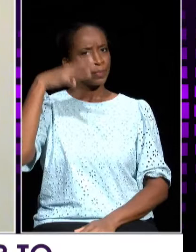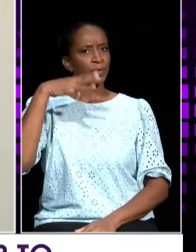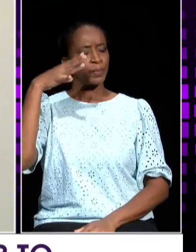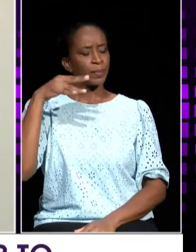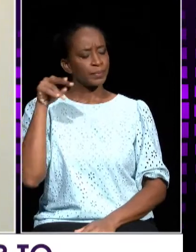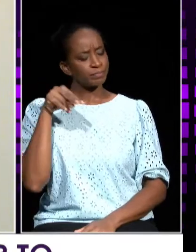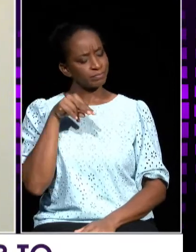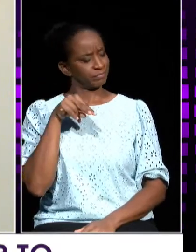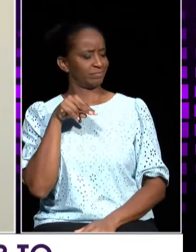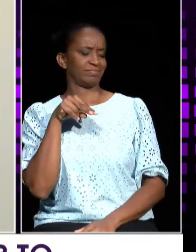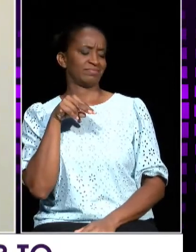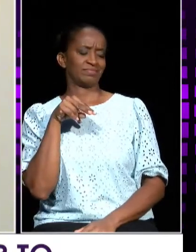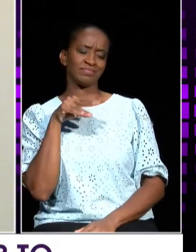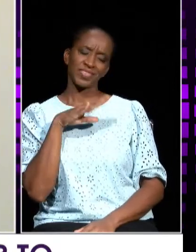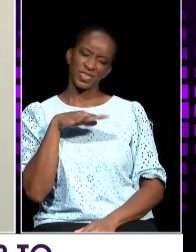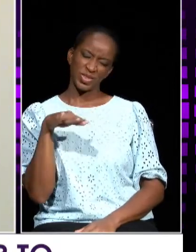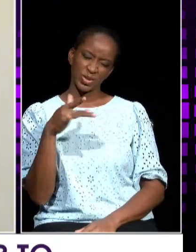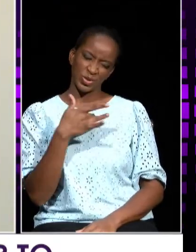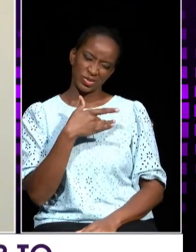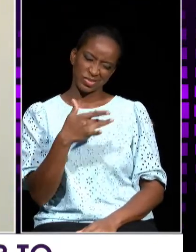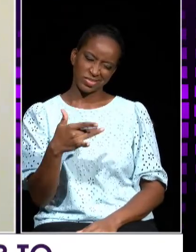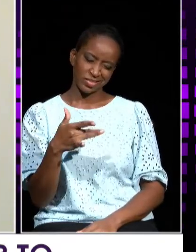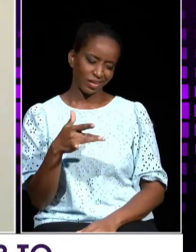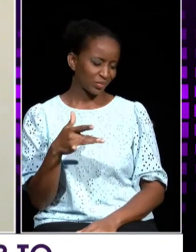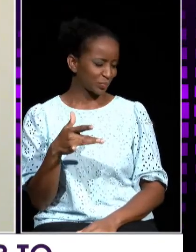example, the parent may tell